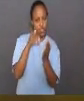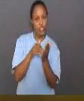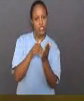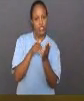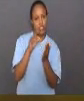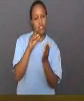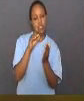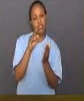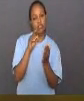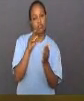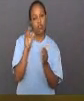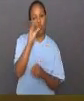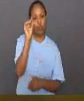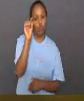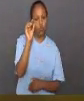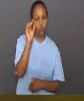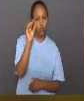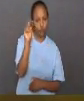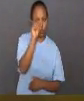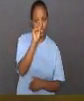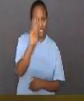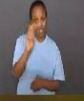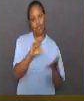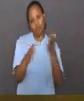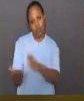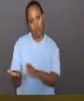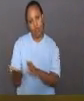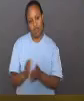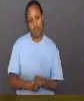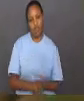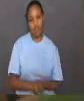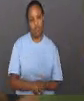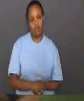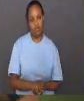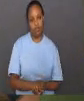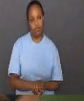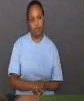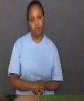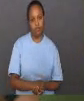800,000 Tutsis and Hutu moderates dead.